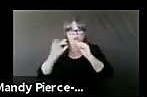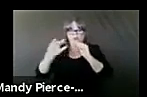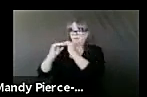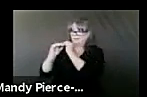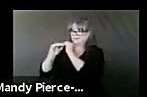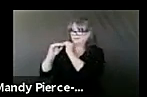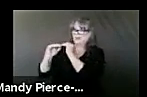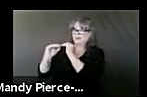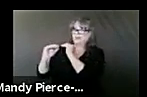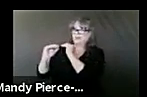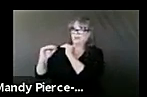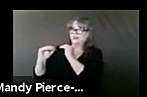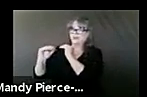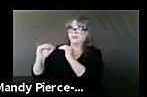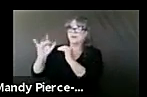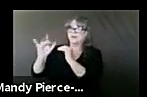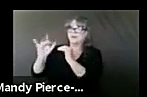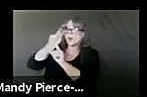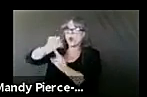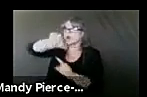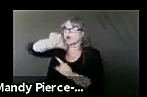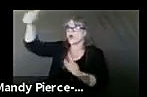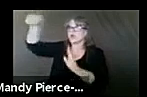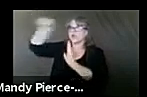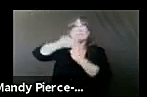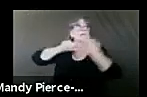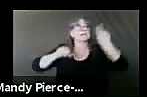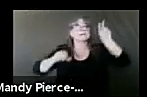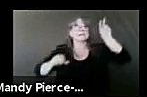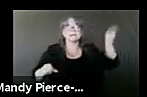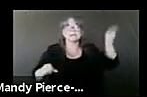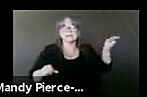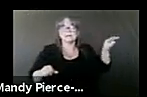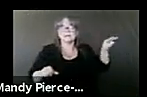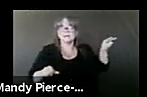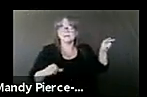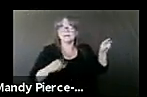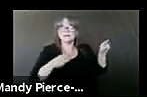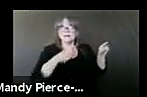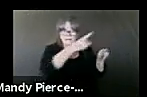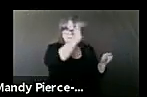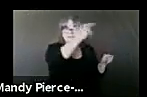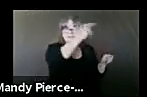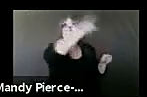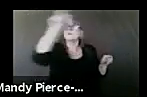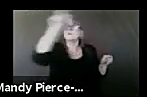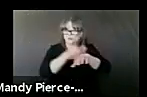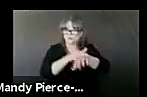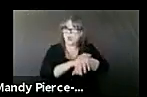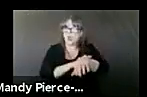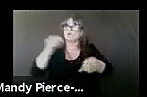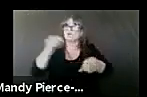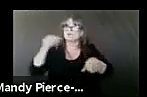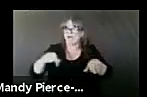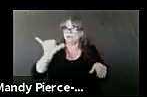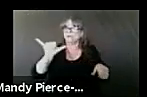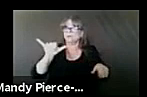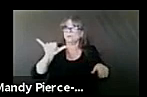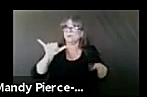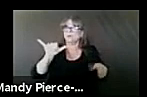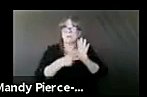where there is potentially some slowing down of the infection rate and think of ourselves as maybe just a week behind them.